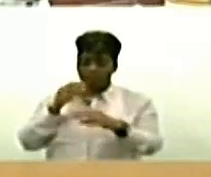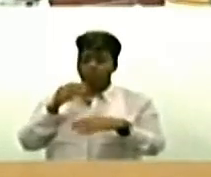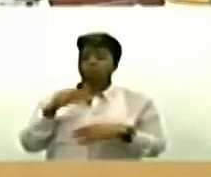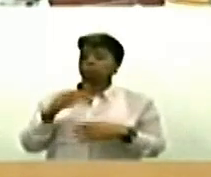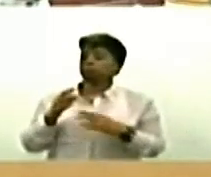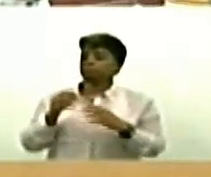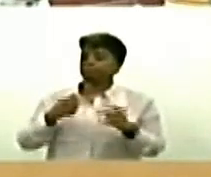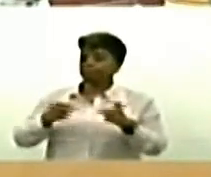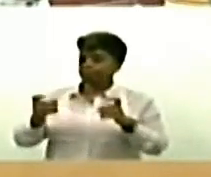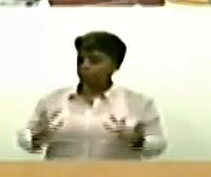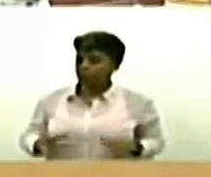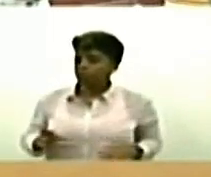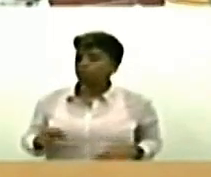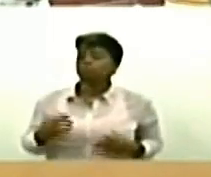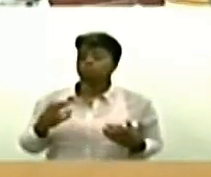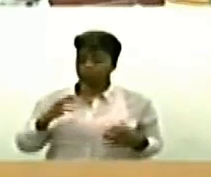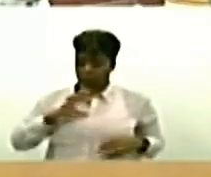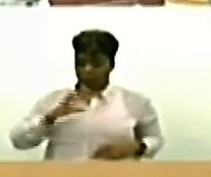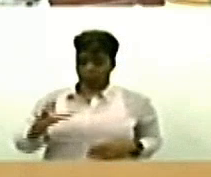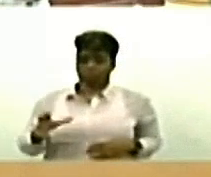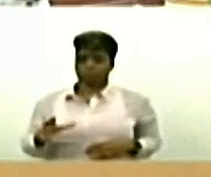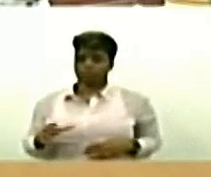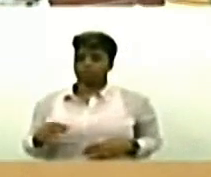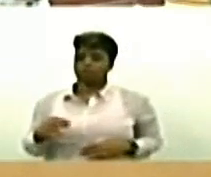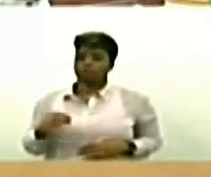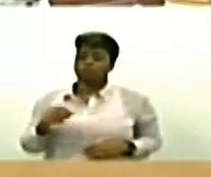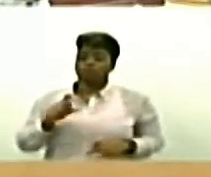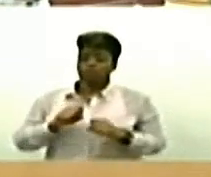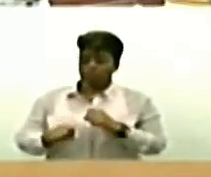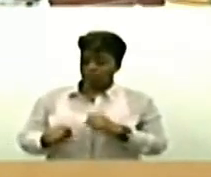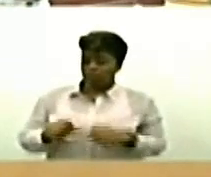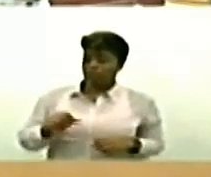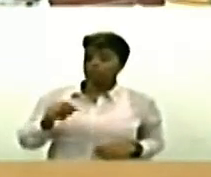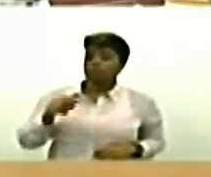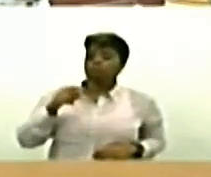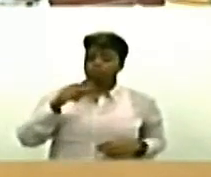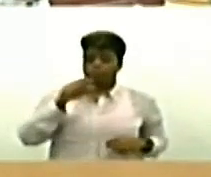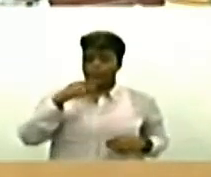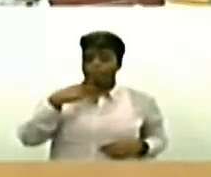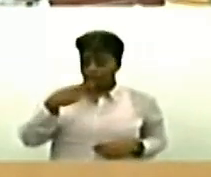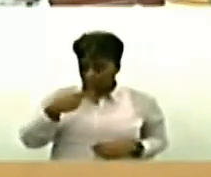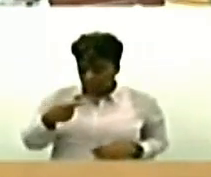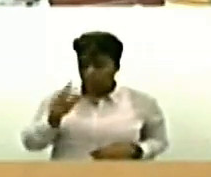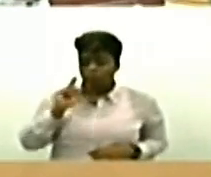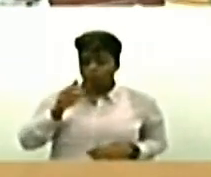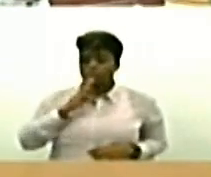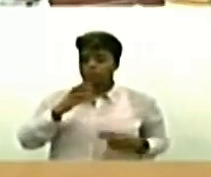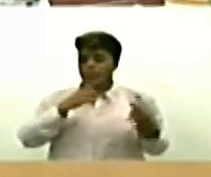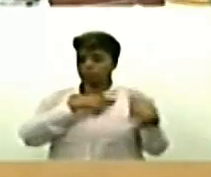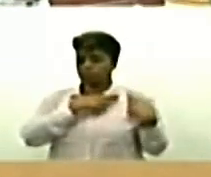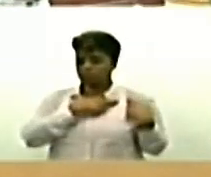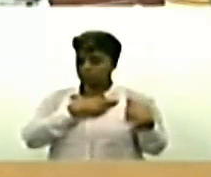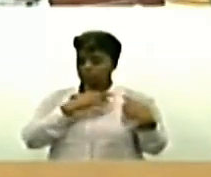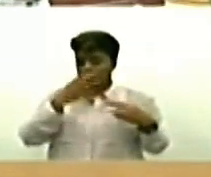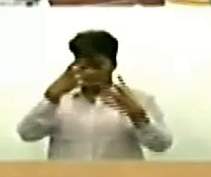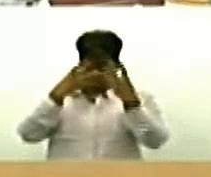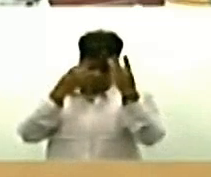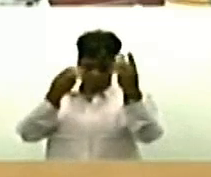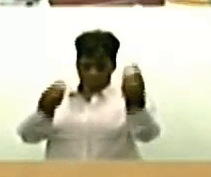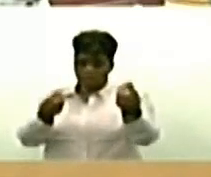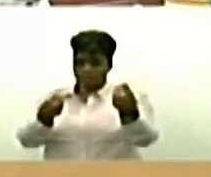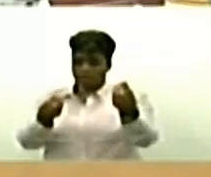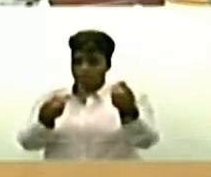to the public to exercise restraint and obey the rule of law and to be obedient to the